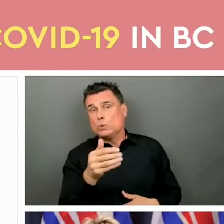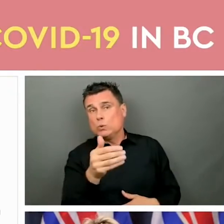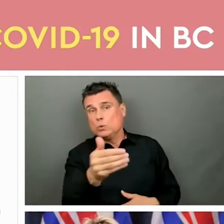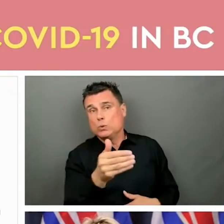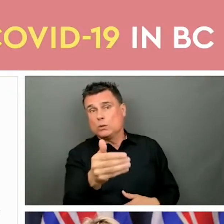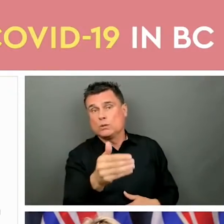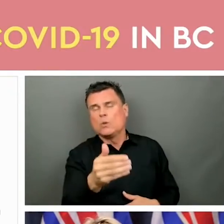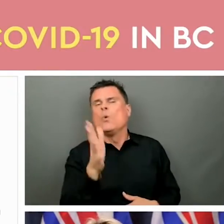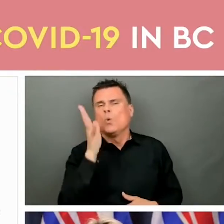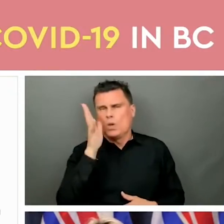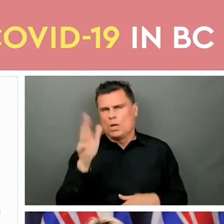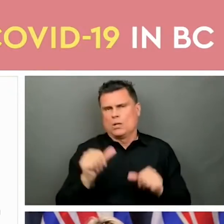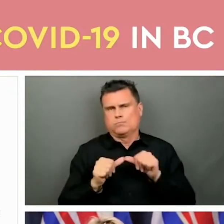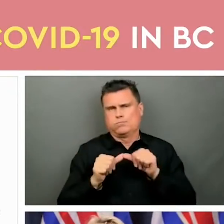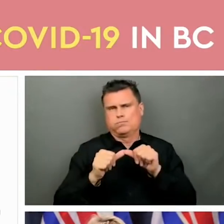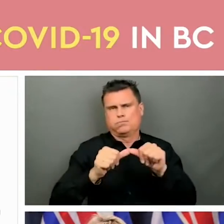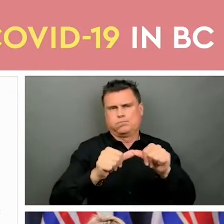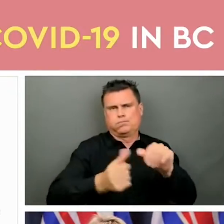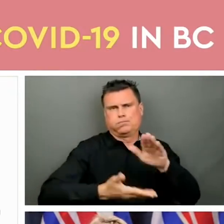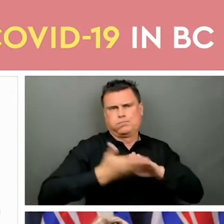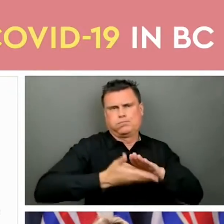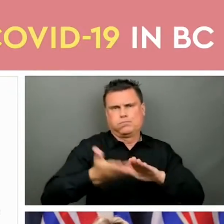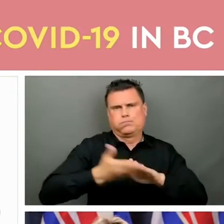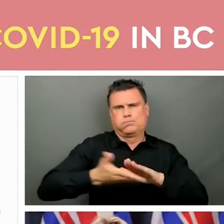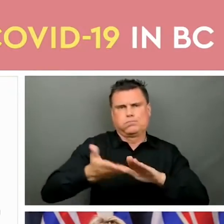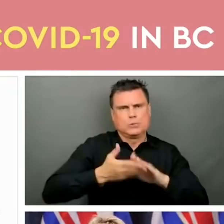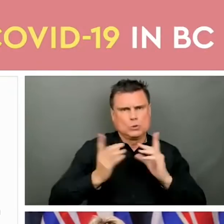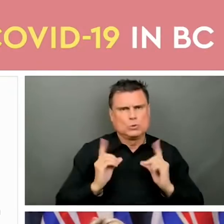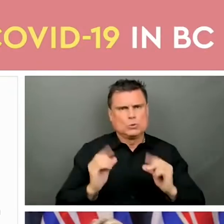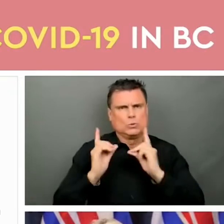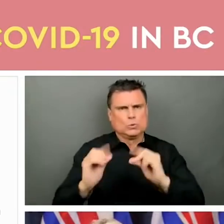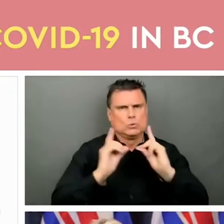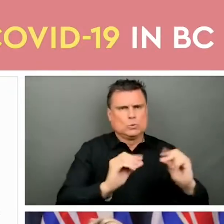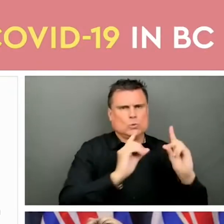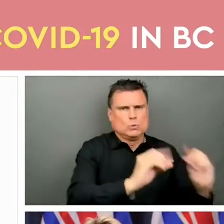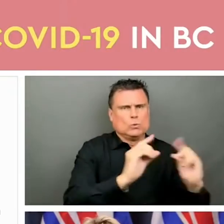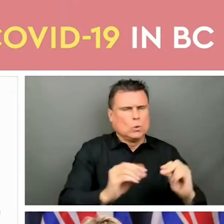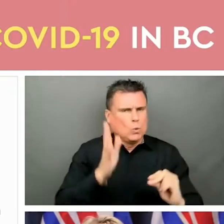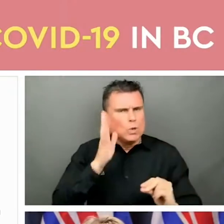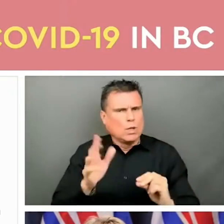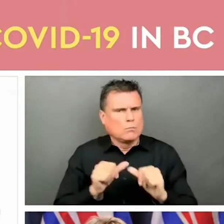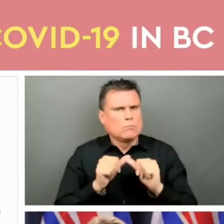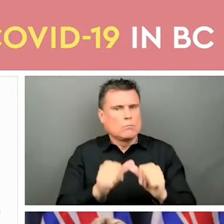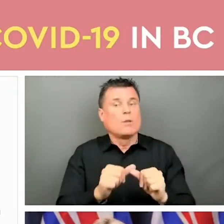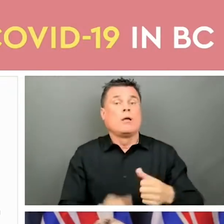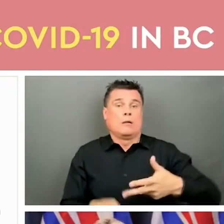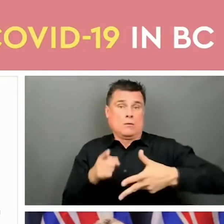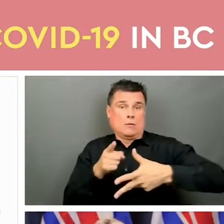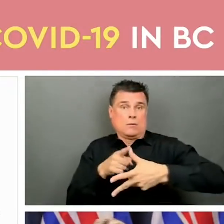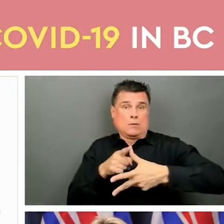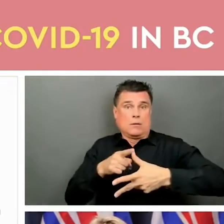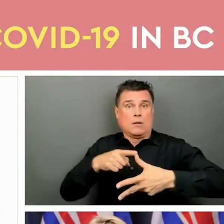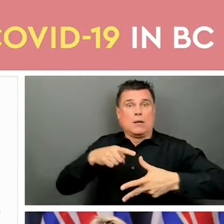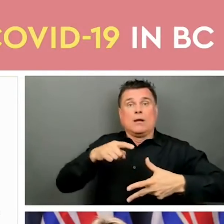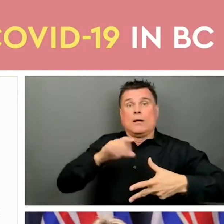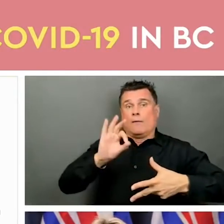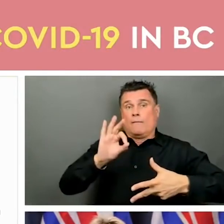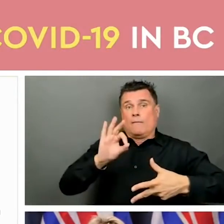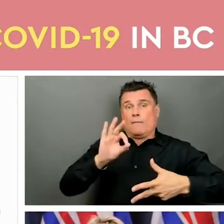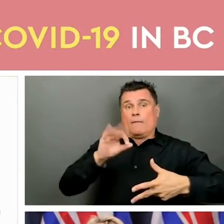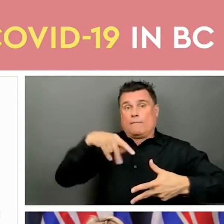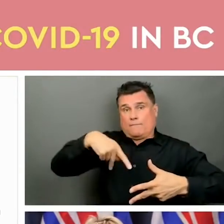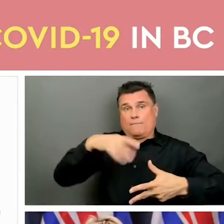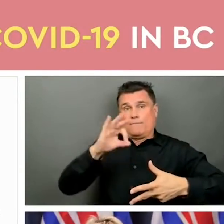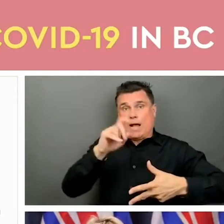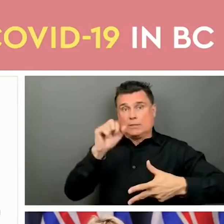risk-based approach, getting as much vaccine as we can out to clinics as fast as possible, as supply allows us. And we're hoping